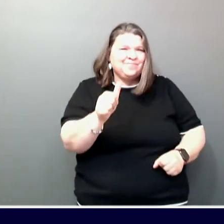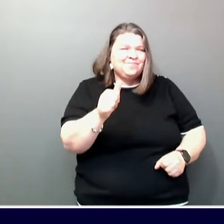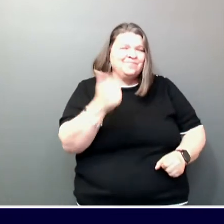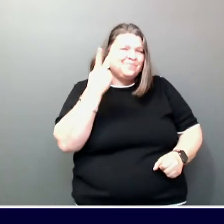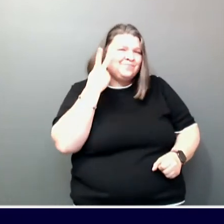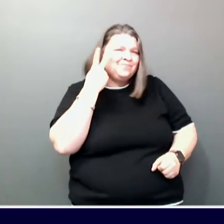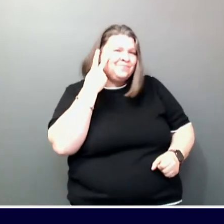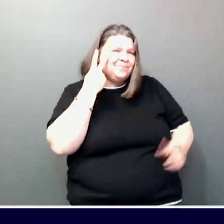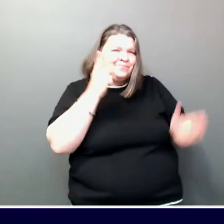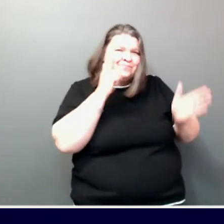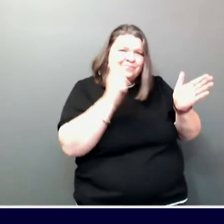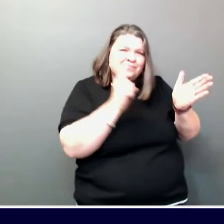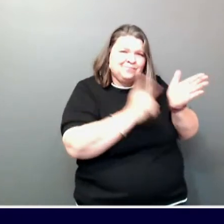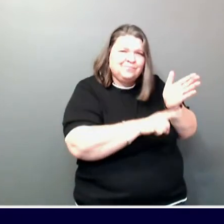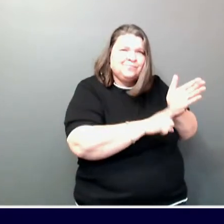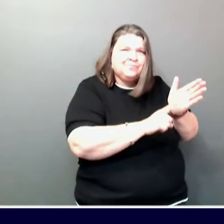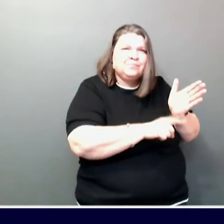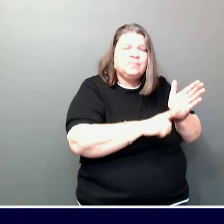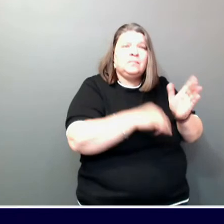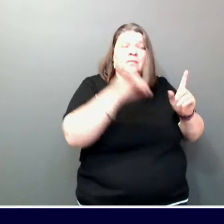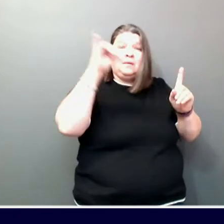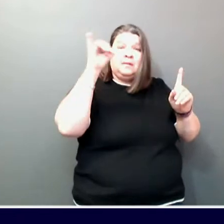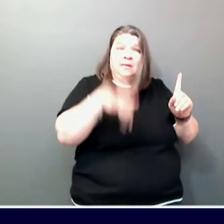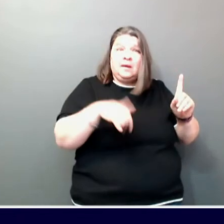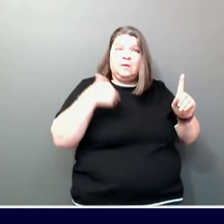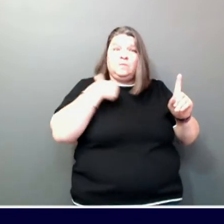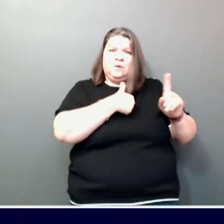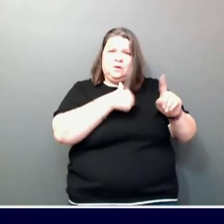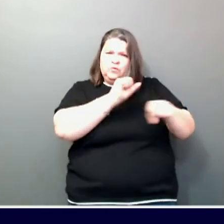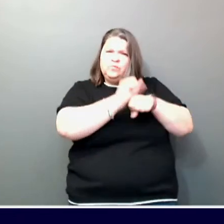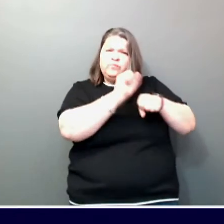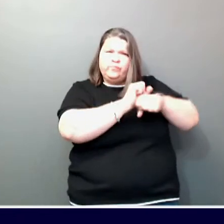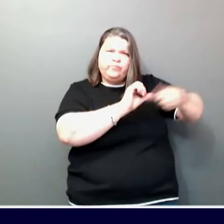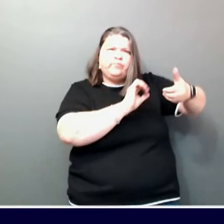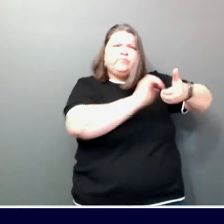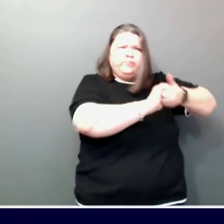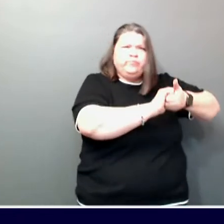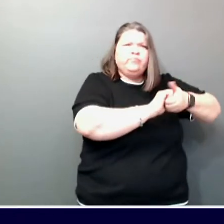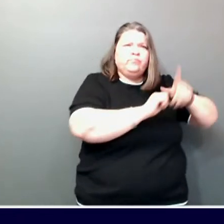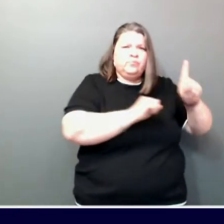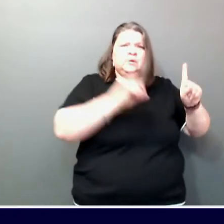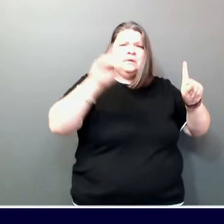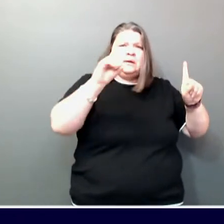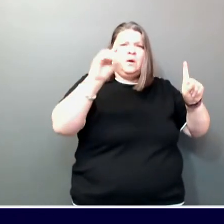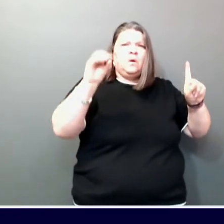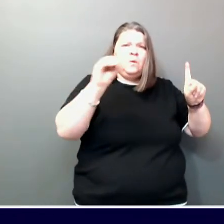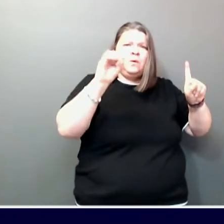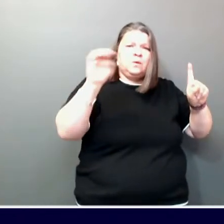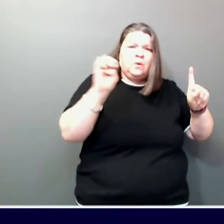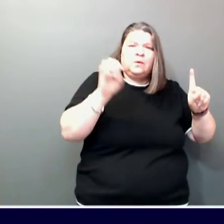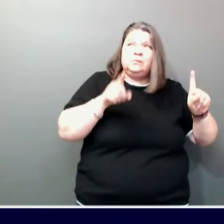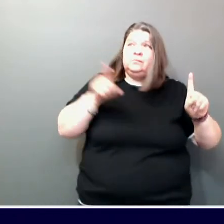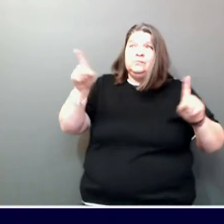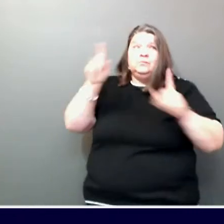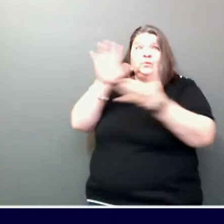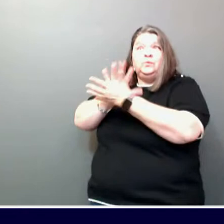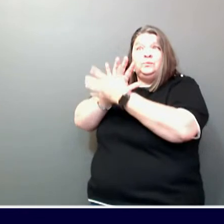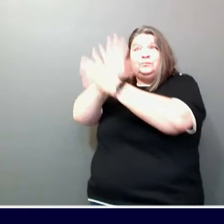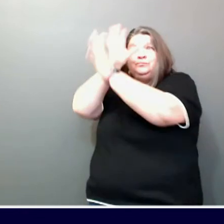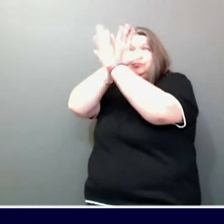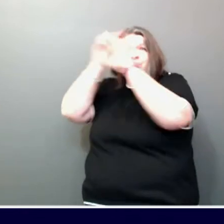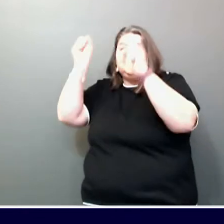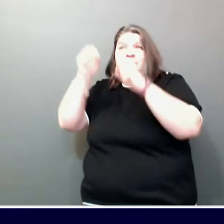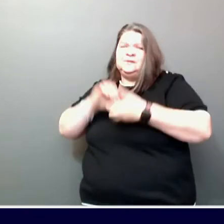in consultation and collaboration with school superintendents. I've been personally meeting with them to understand